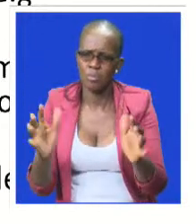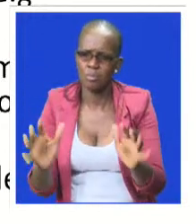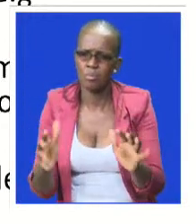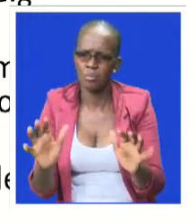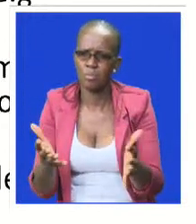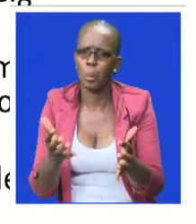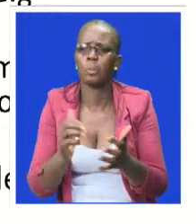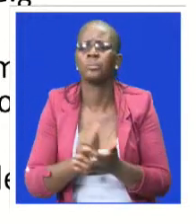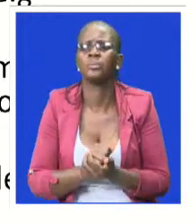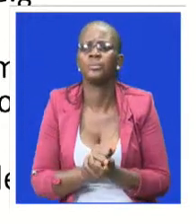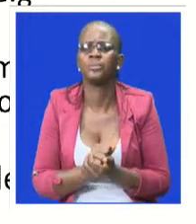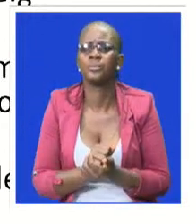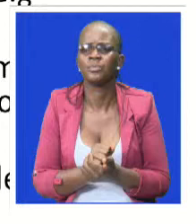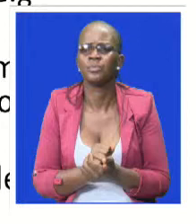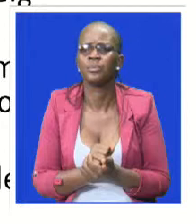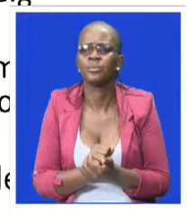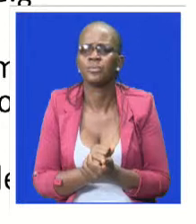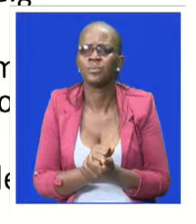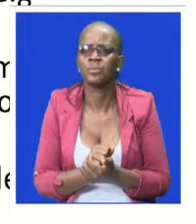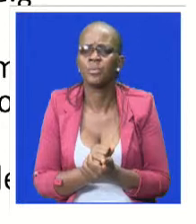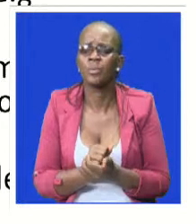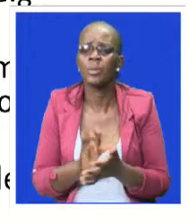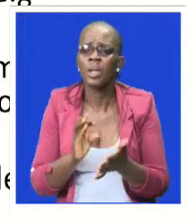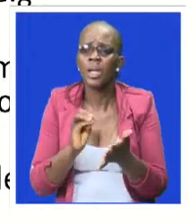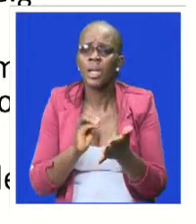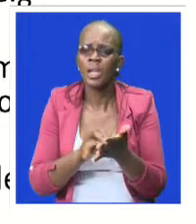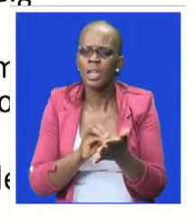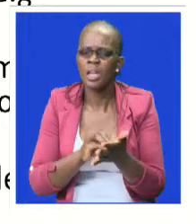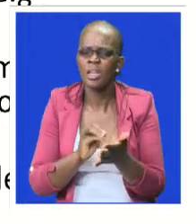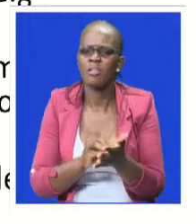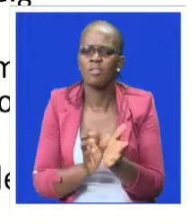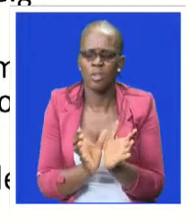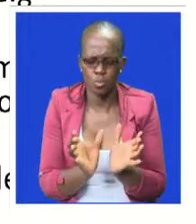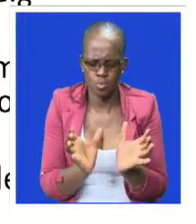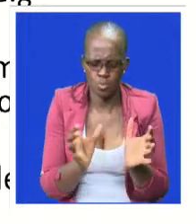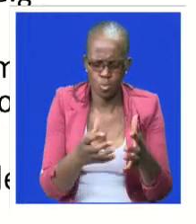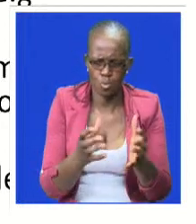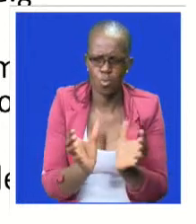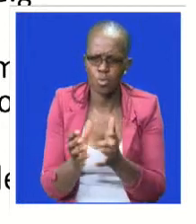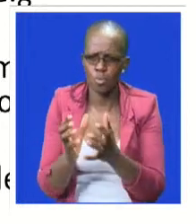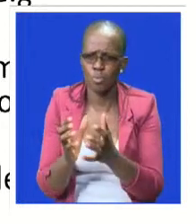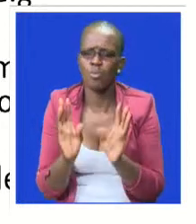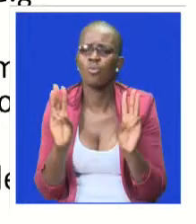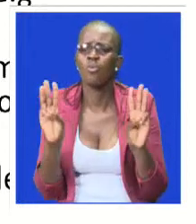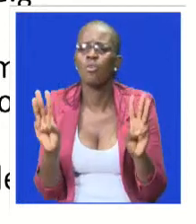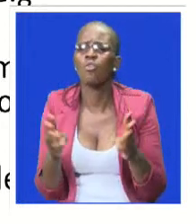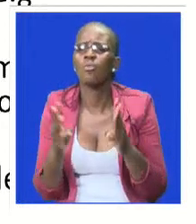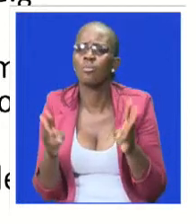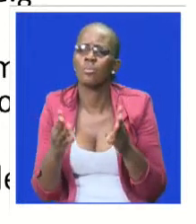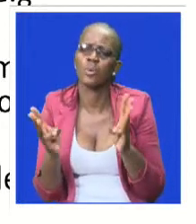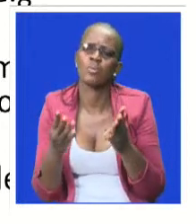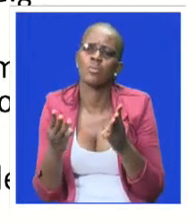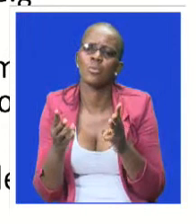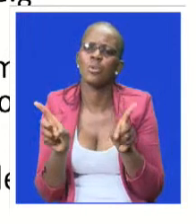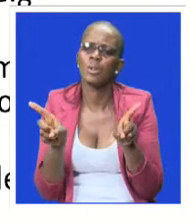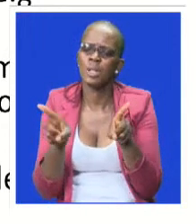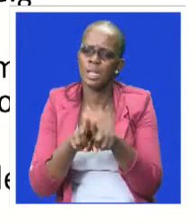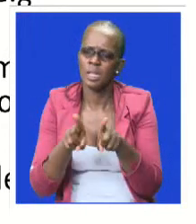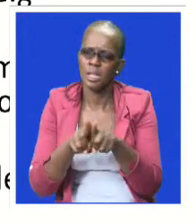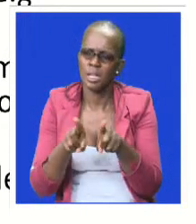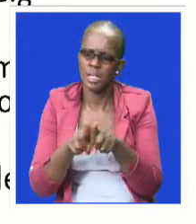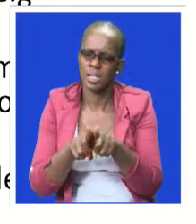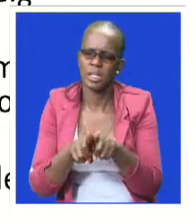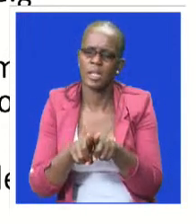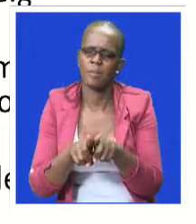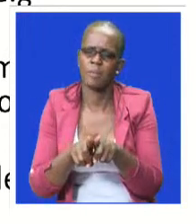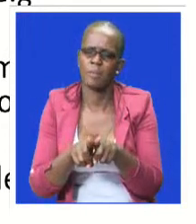people with common ancestors. For instance, the Mamba clan or the Dlamini clan.